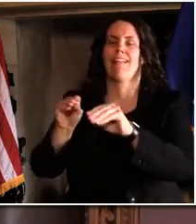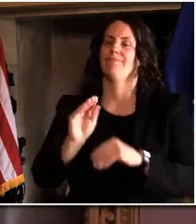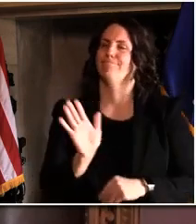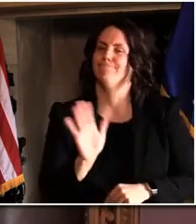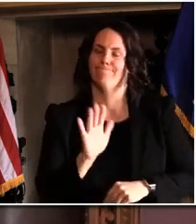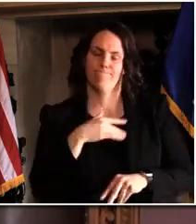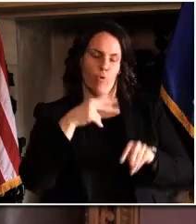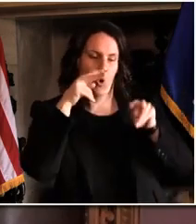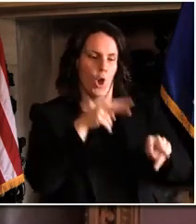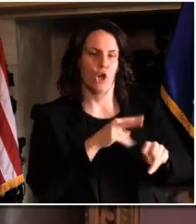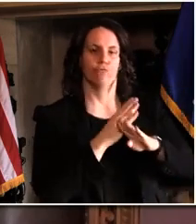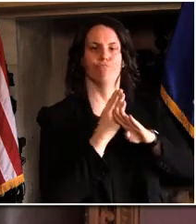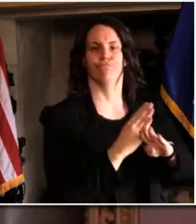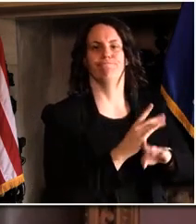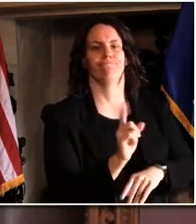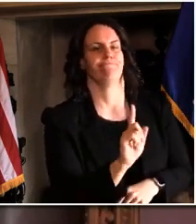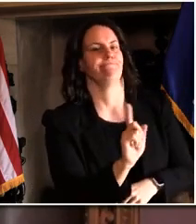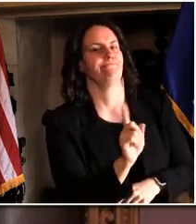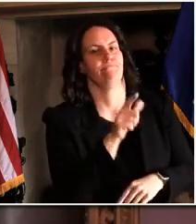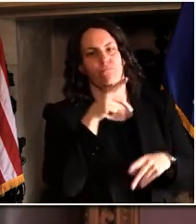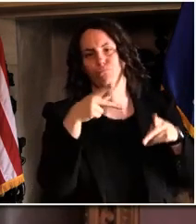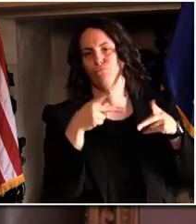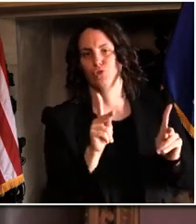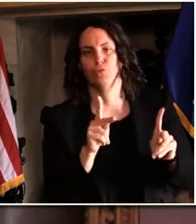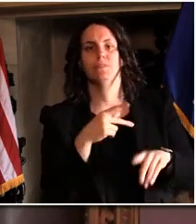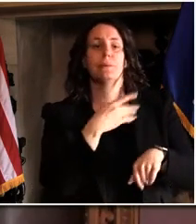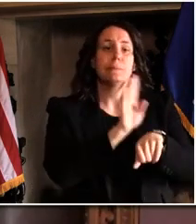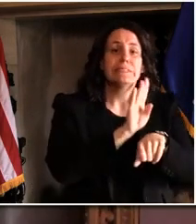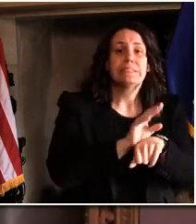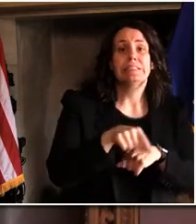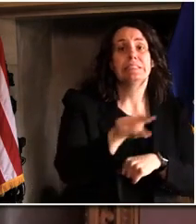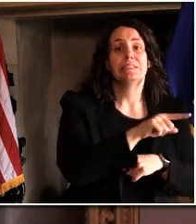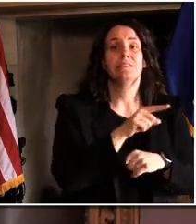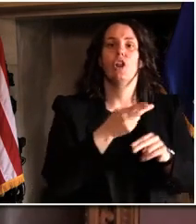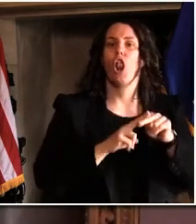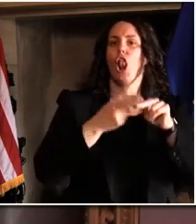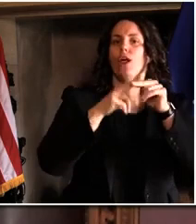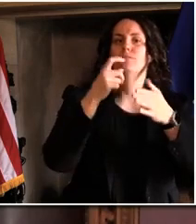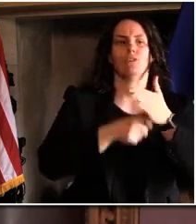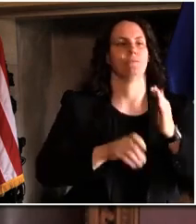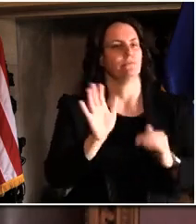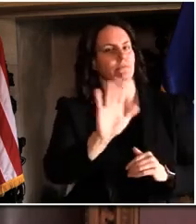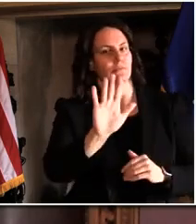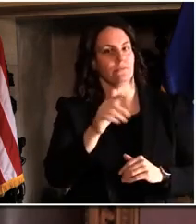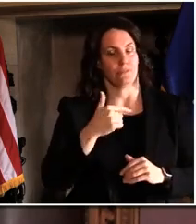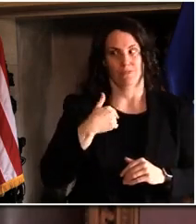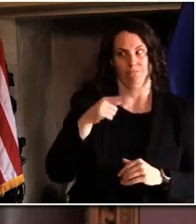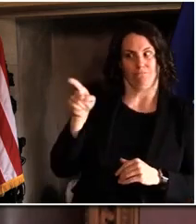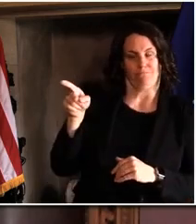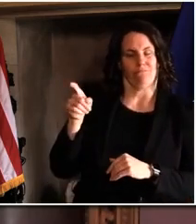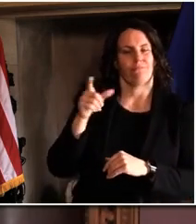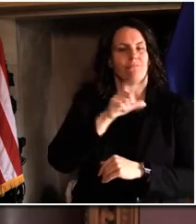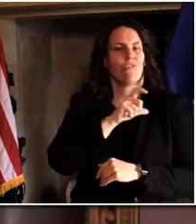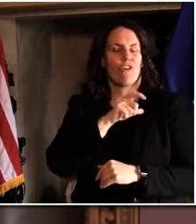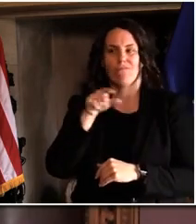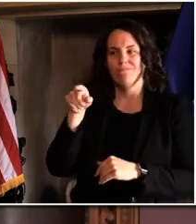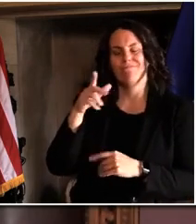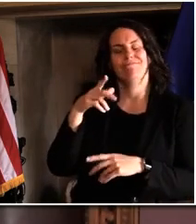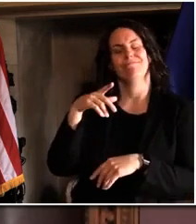I want to talk a little bit about what we're doing to keep our healthcare workers and first responders